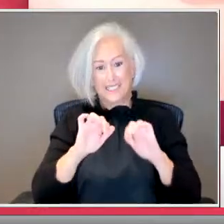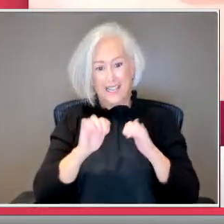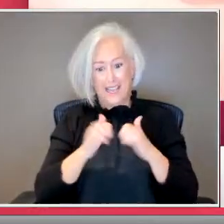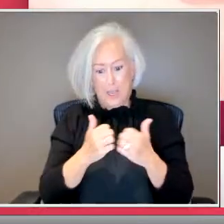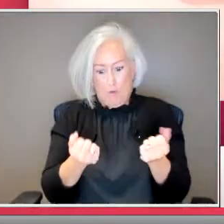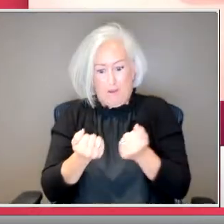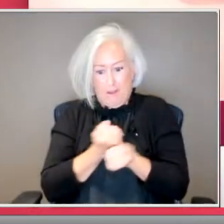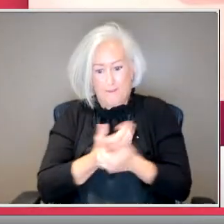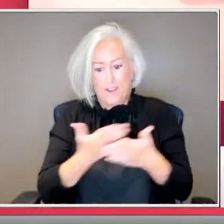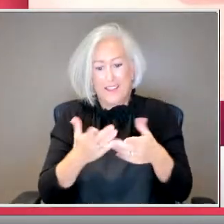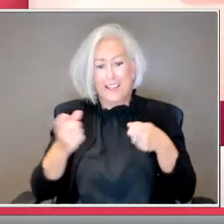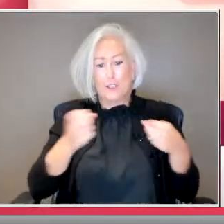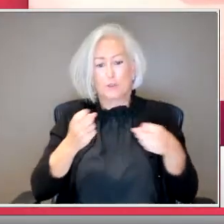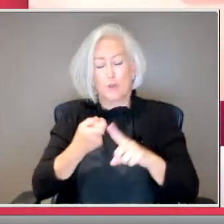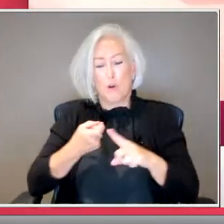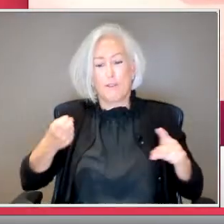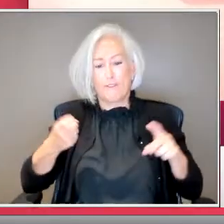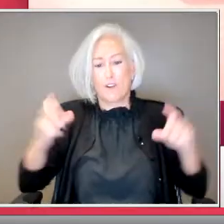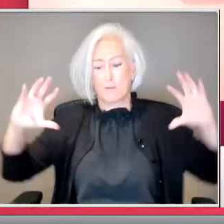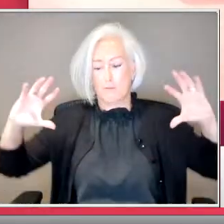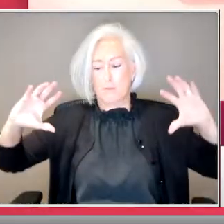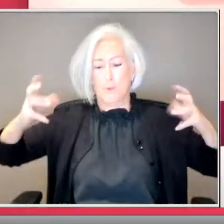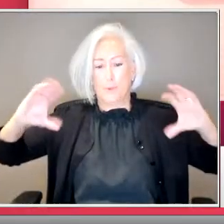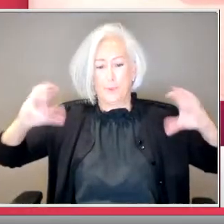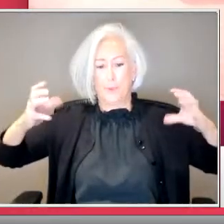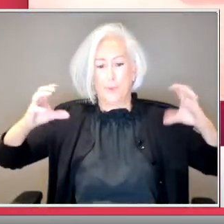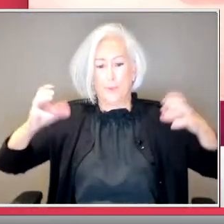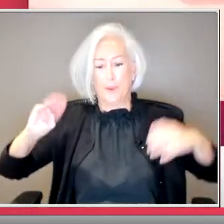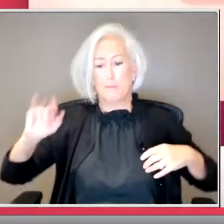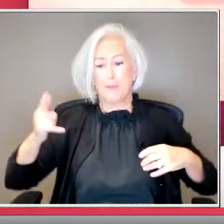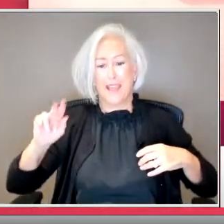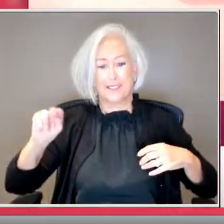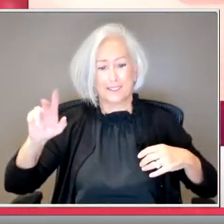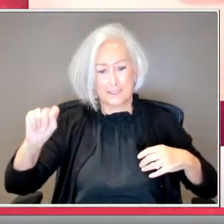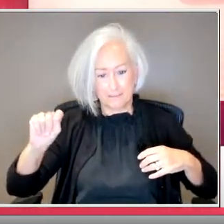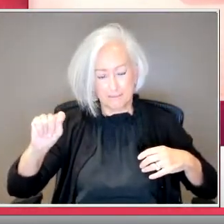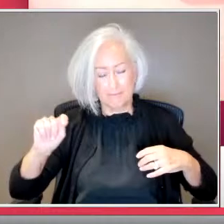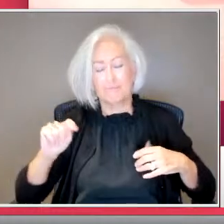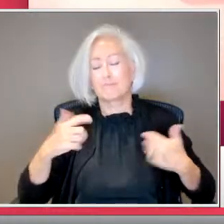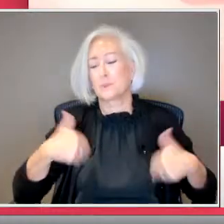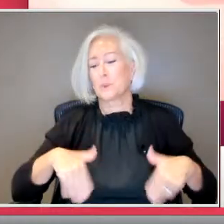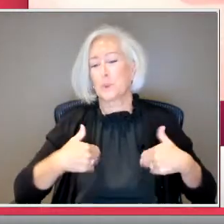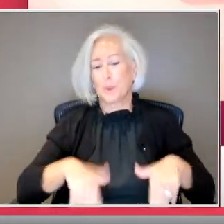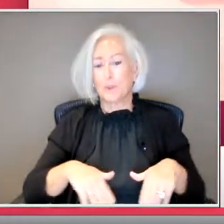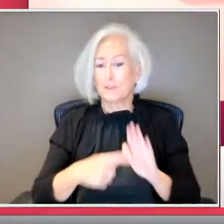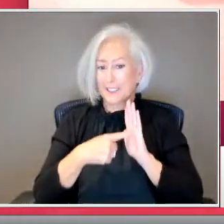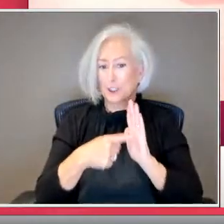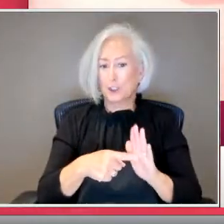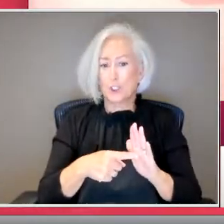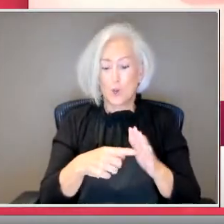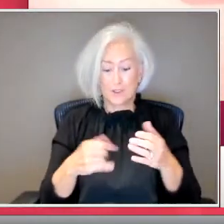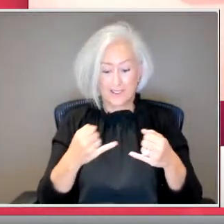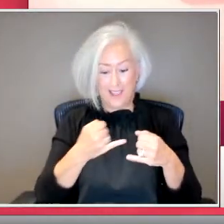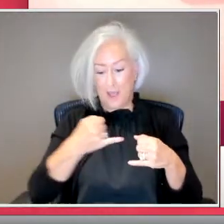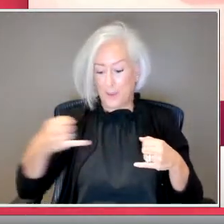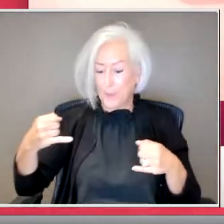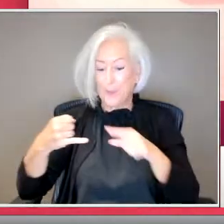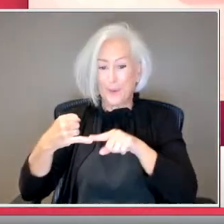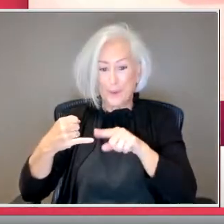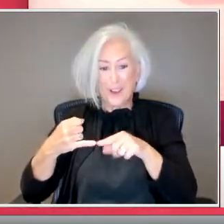in this with the magnets, those giant magnets on either side of her. This really shows how flexible the catheter is. So Yeah. it can make